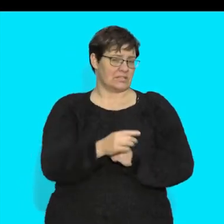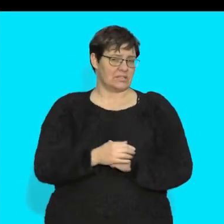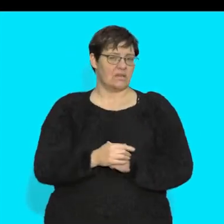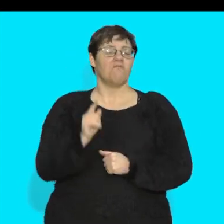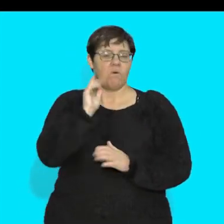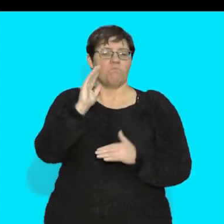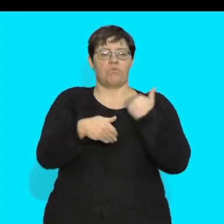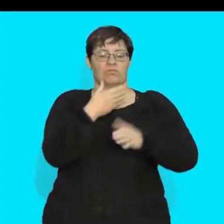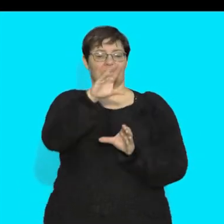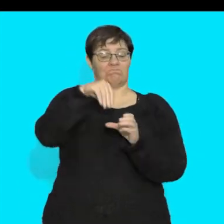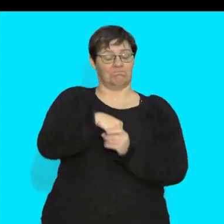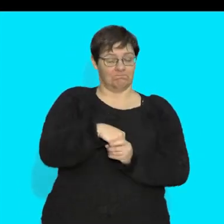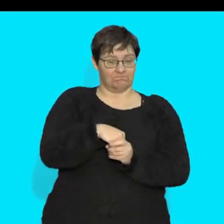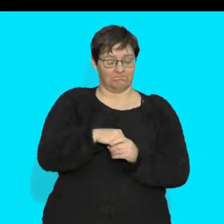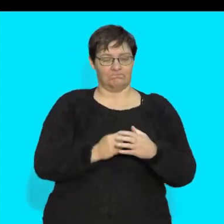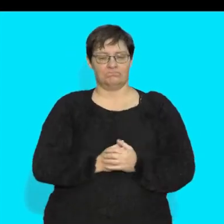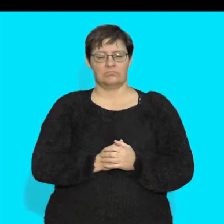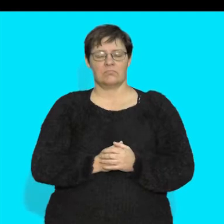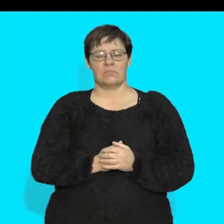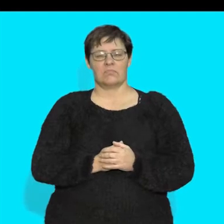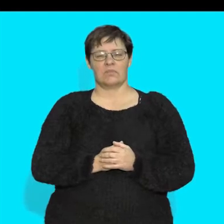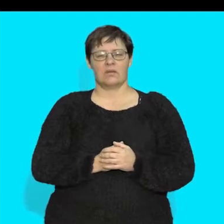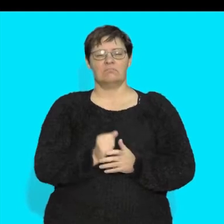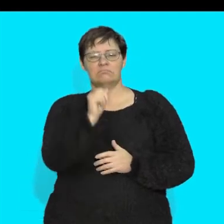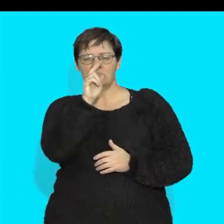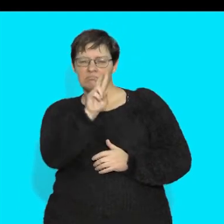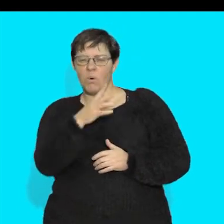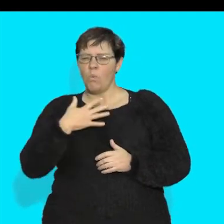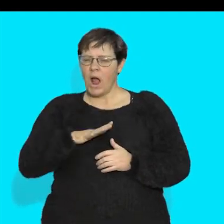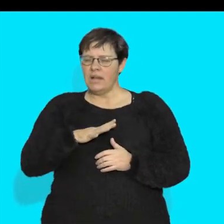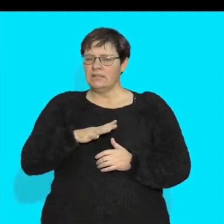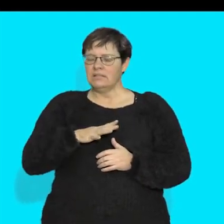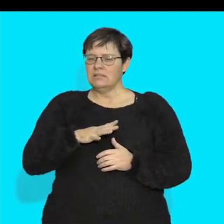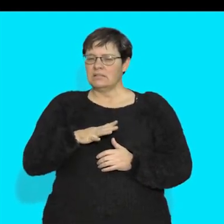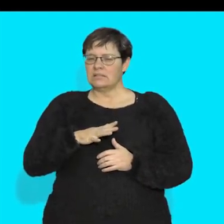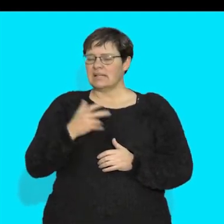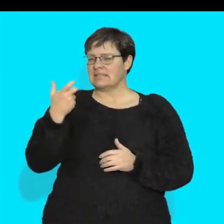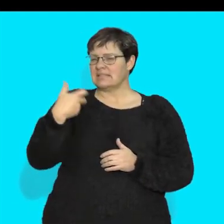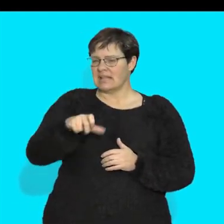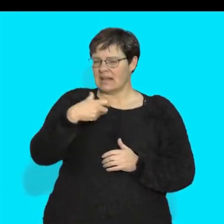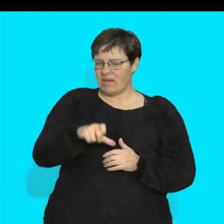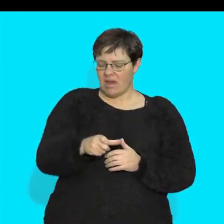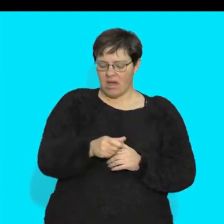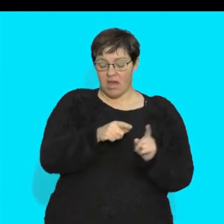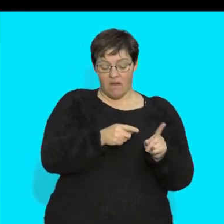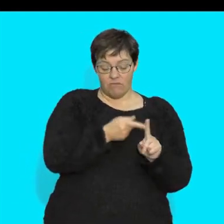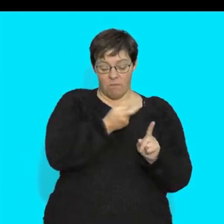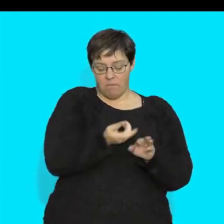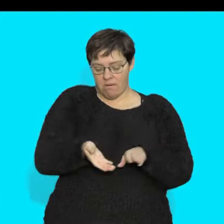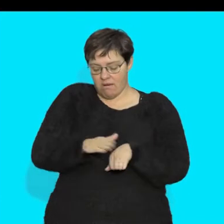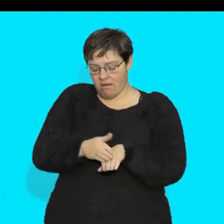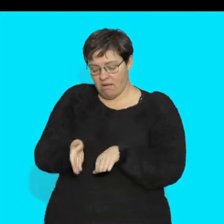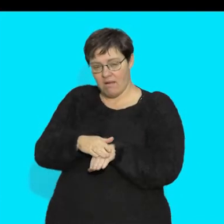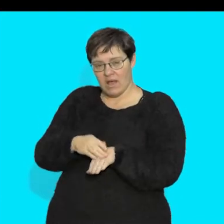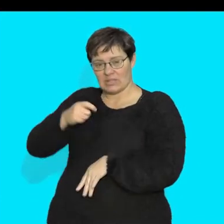this process, because we're wanting to get silver deposited onto the spoon. So we want to